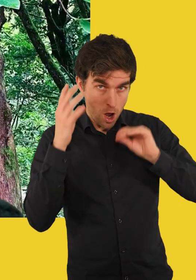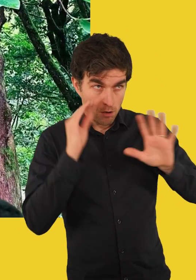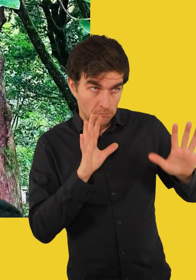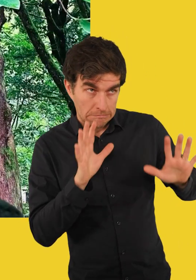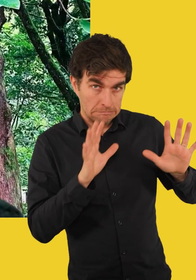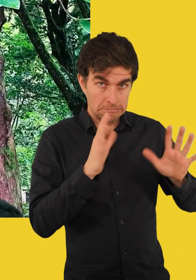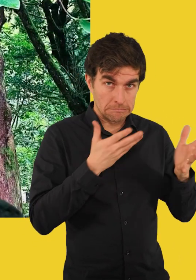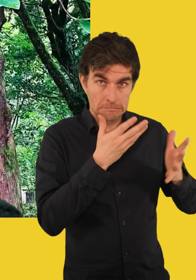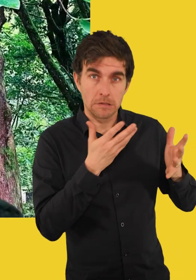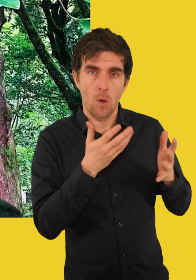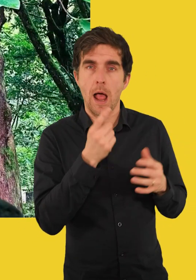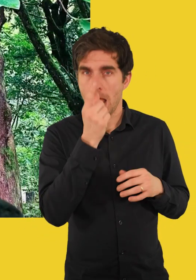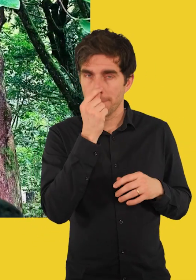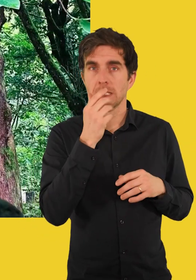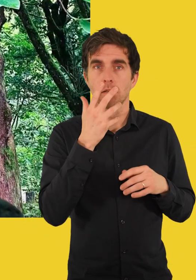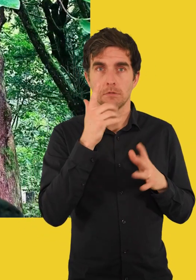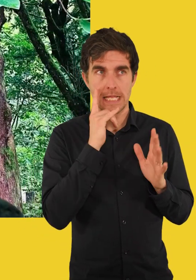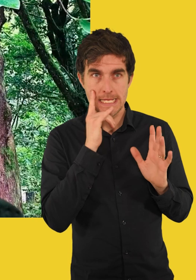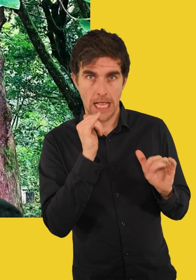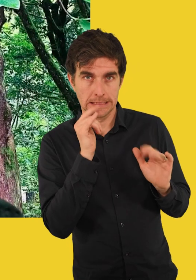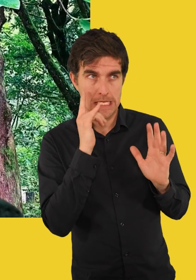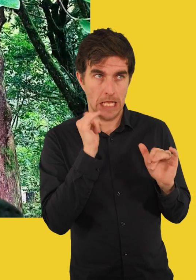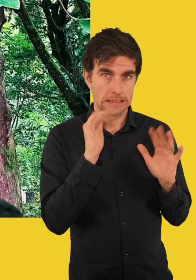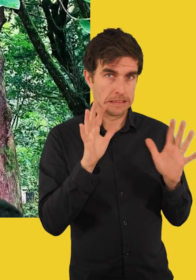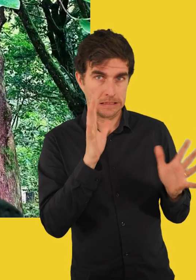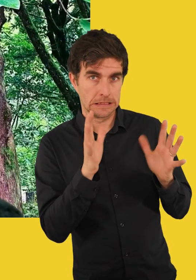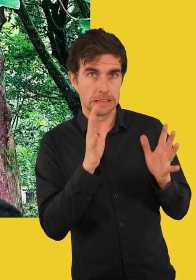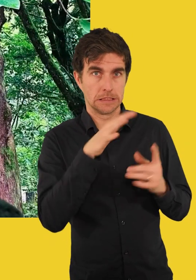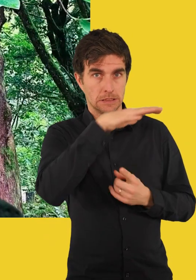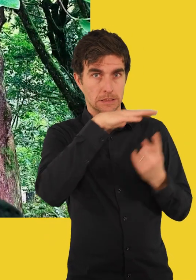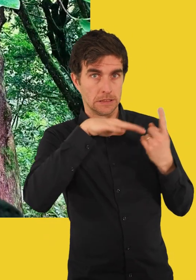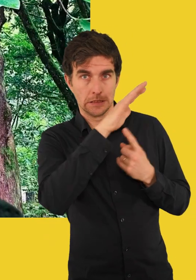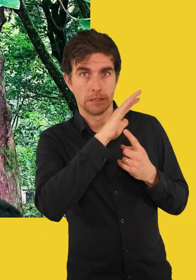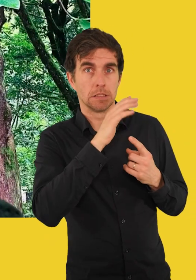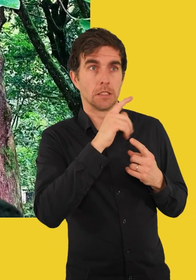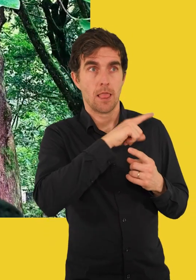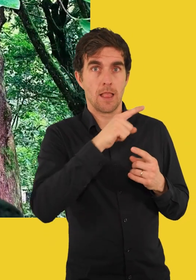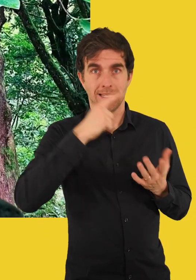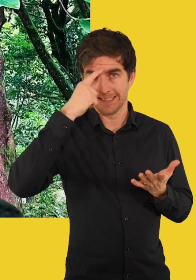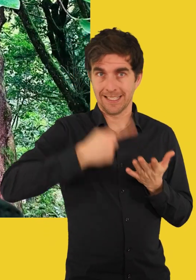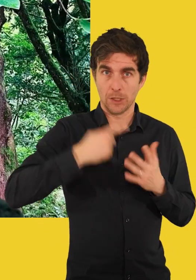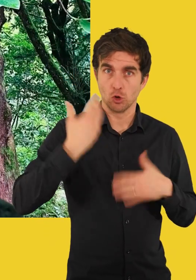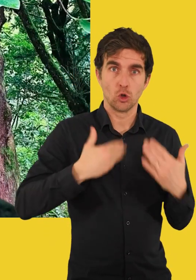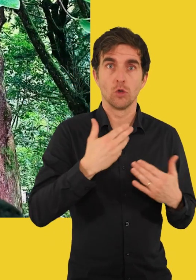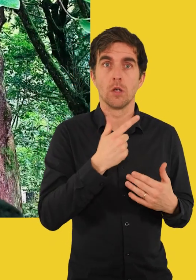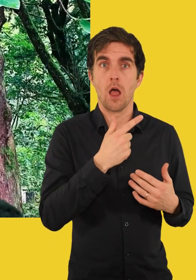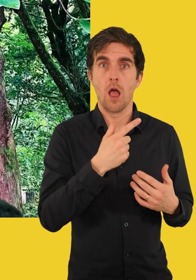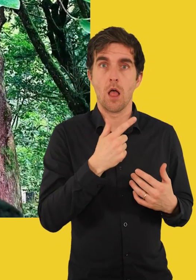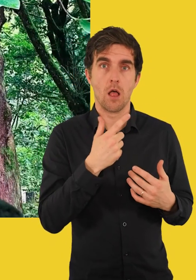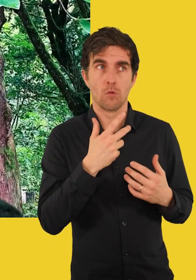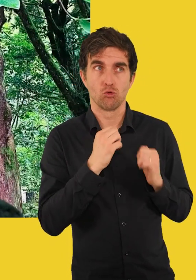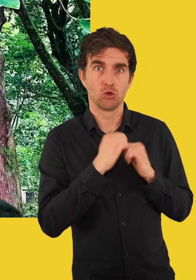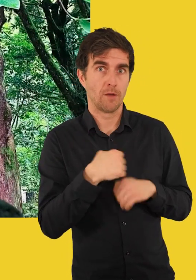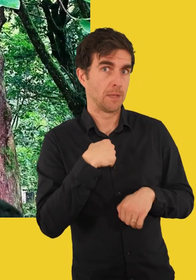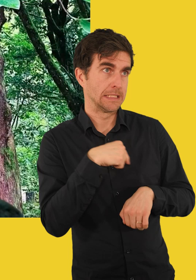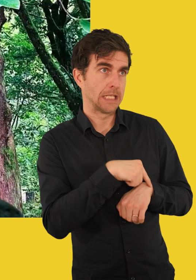learn. And that can be kind of a litmus test for whether that institution or those folks in decision-making power kind of